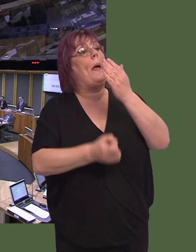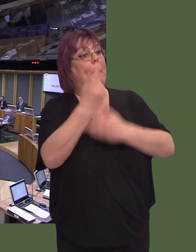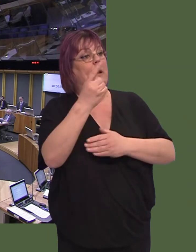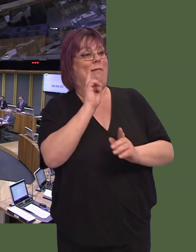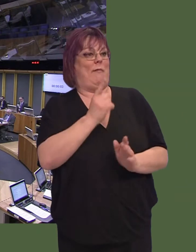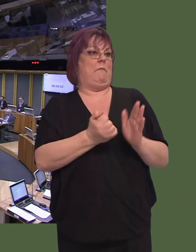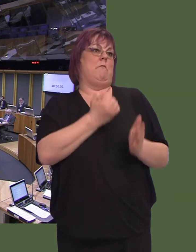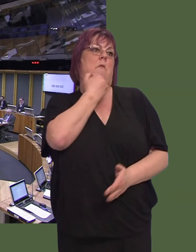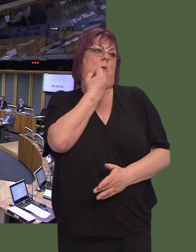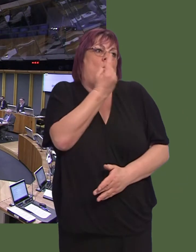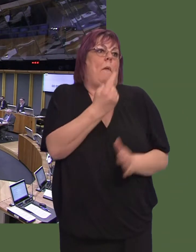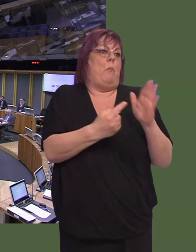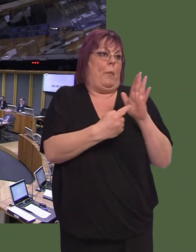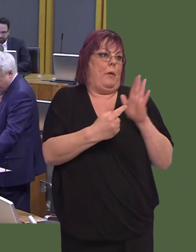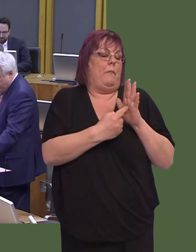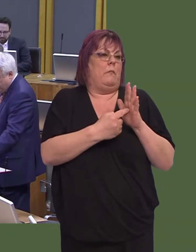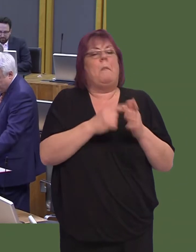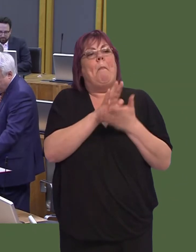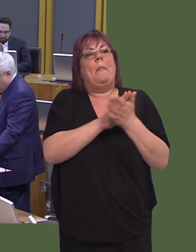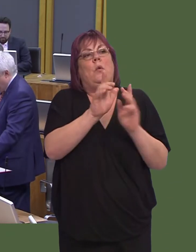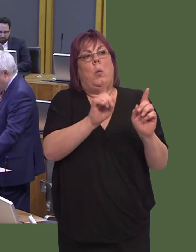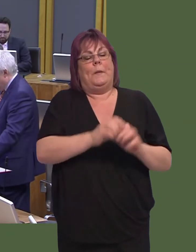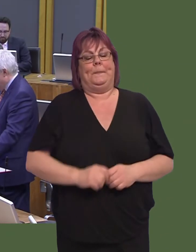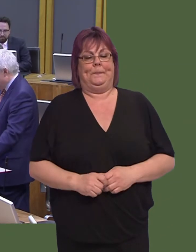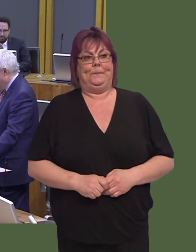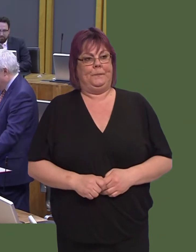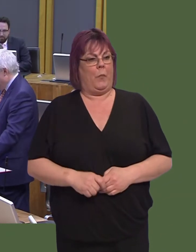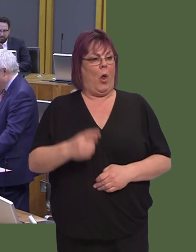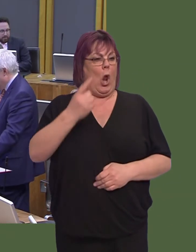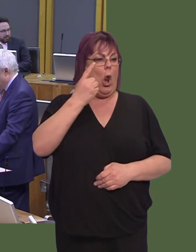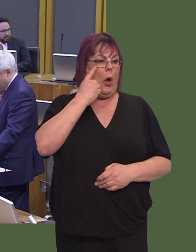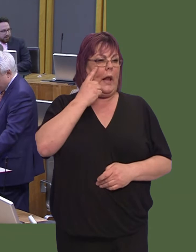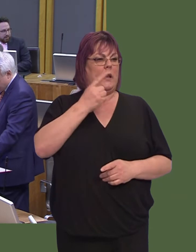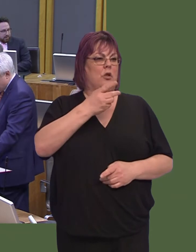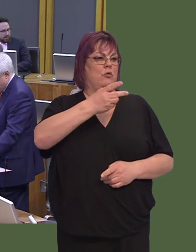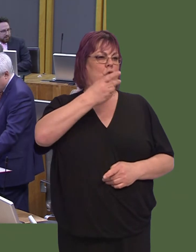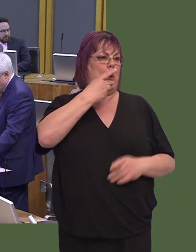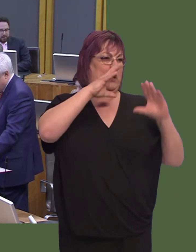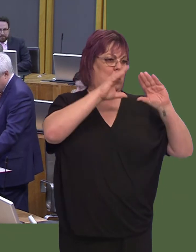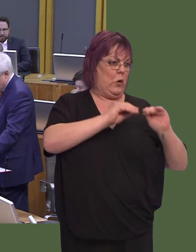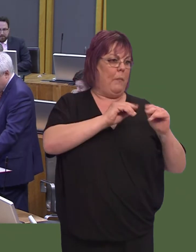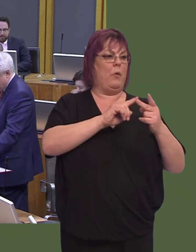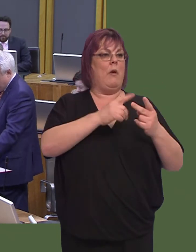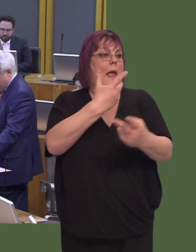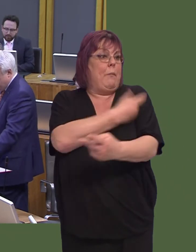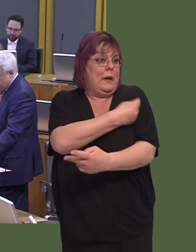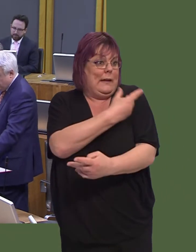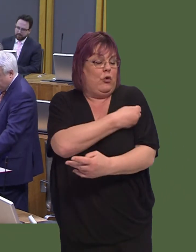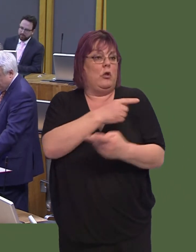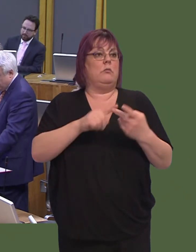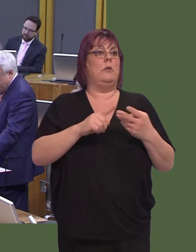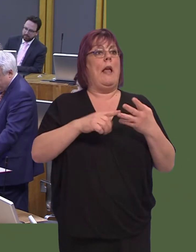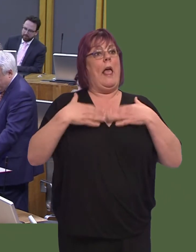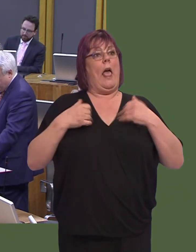approach for improving and protecting population health. What does that mean? Well, looking at programmes such as smoking cessation,